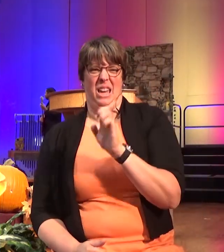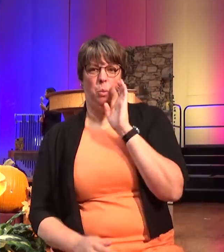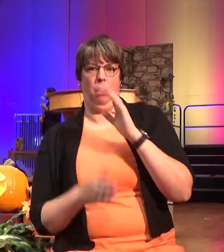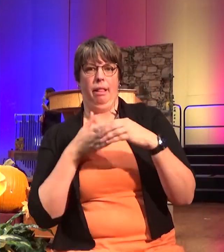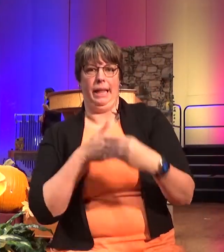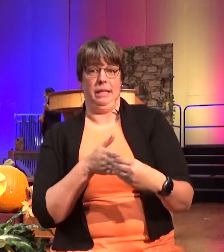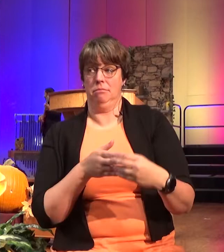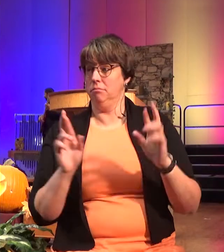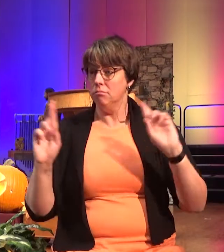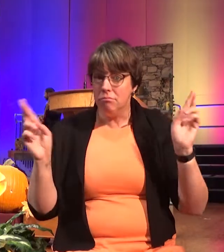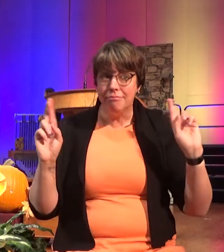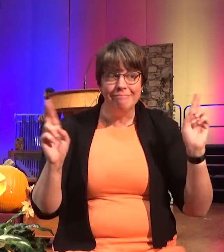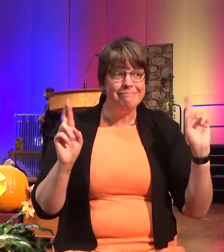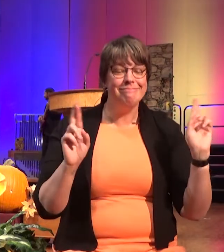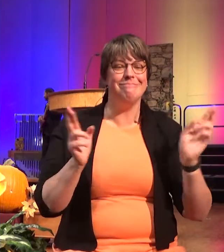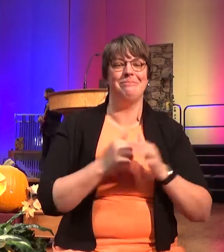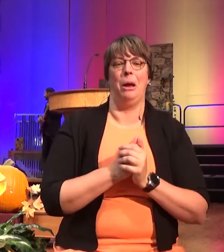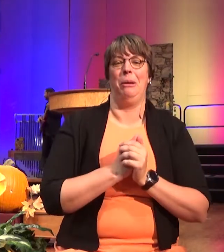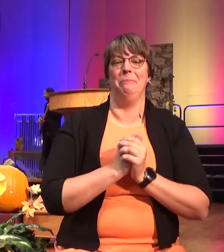ready?